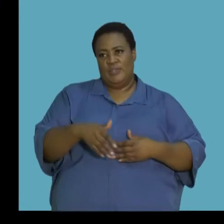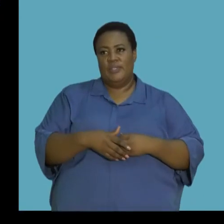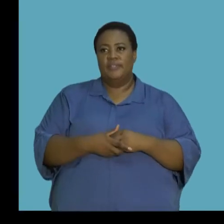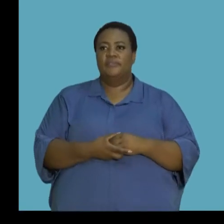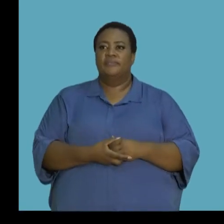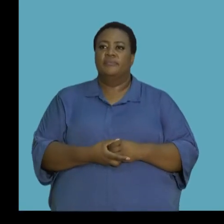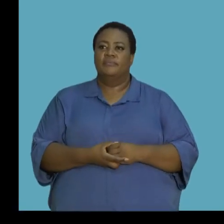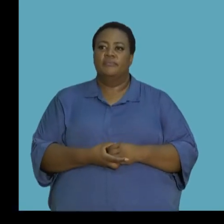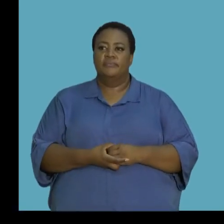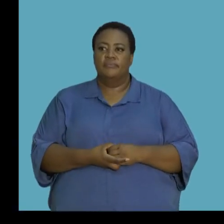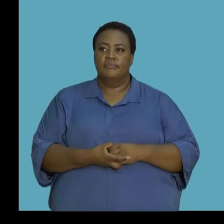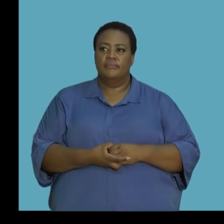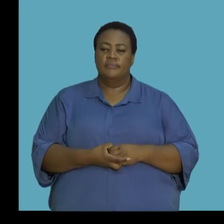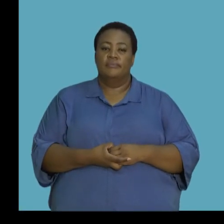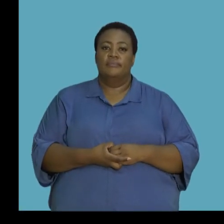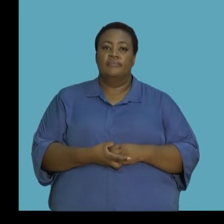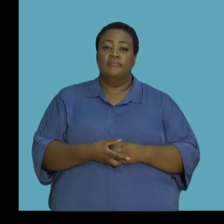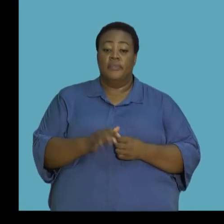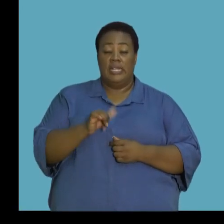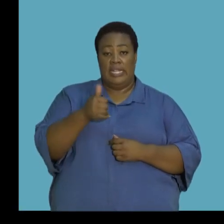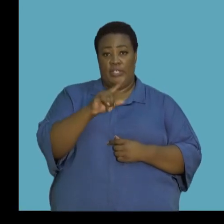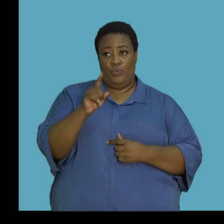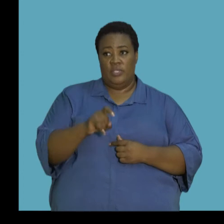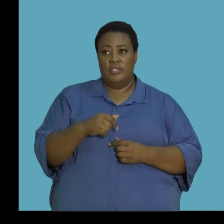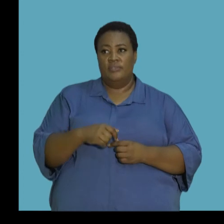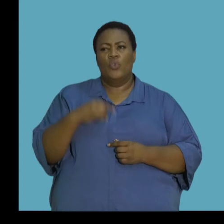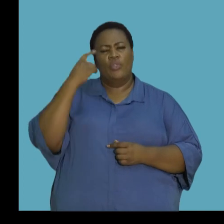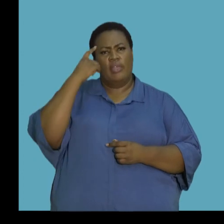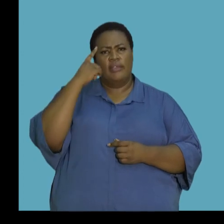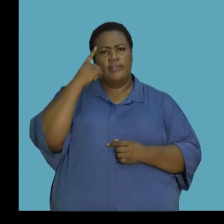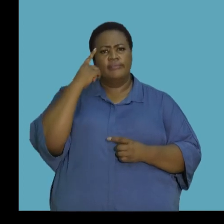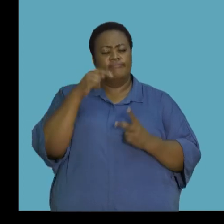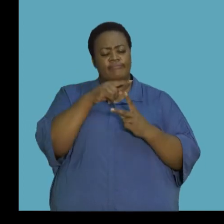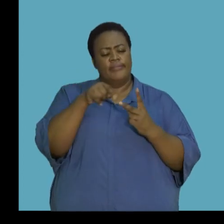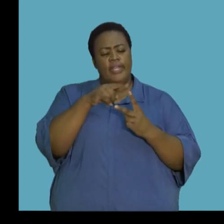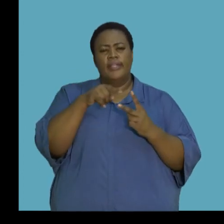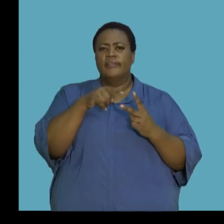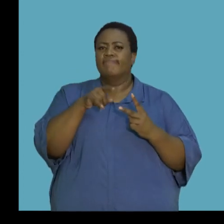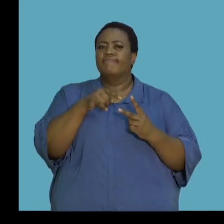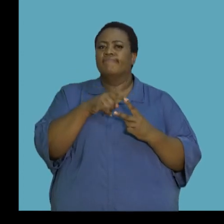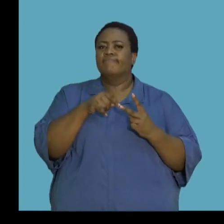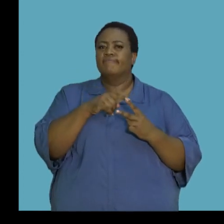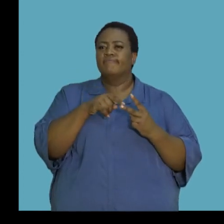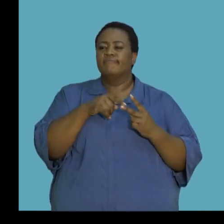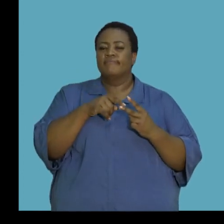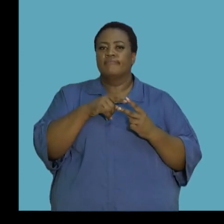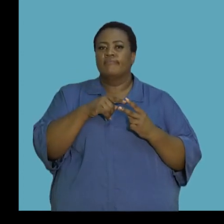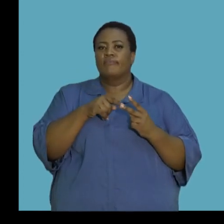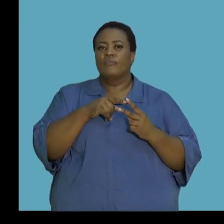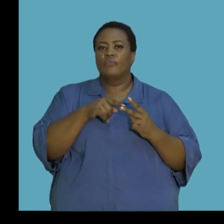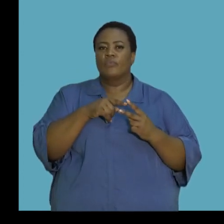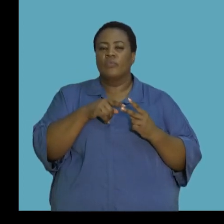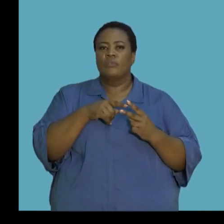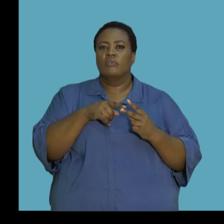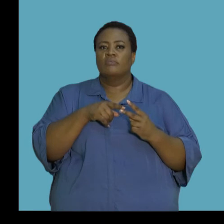guys to calculate. We're going to move on swiftly to the next question. What do you think SpongeBob and Patrick's